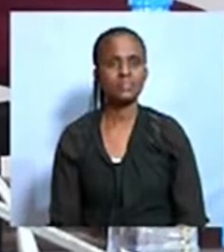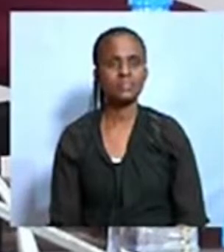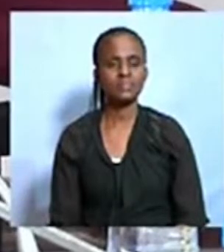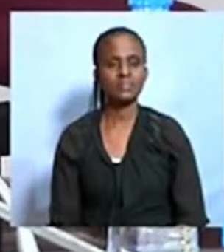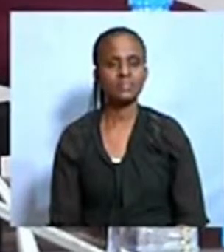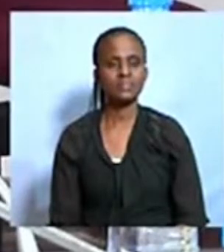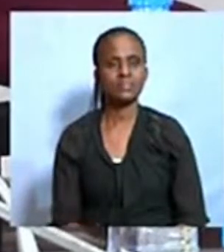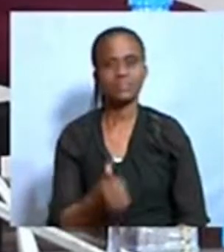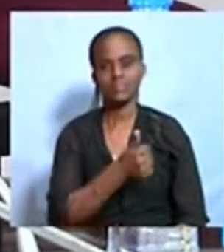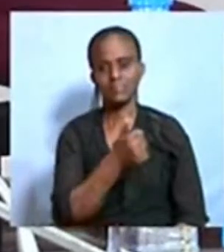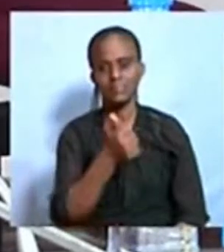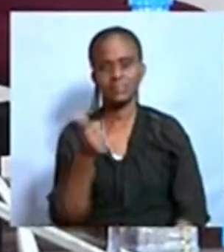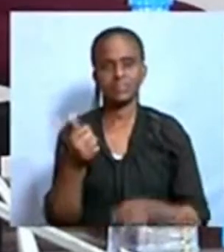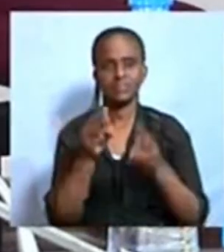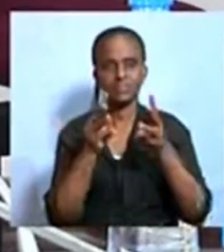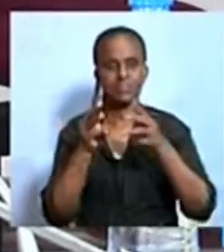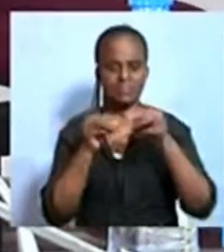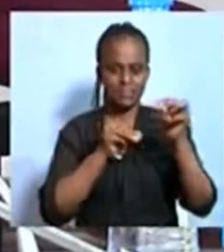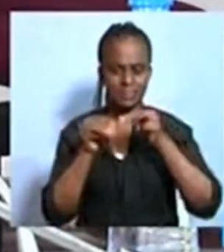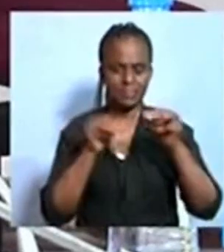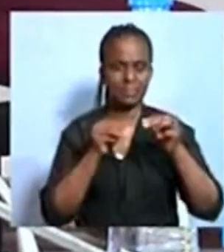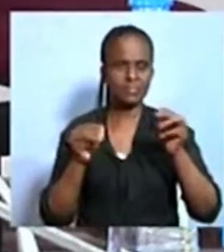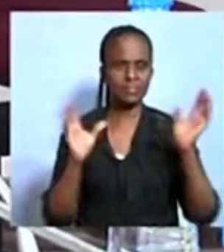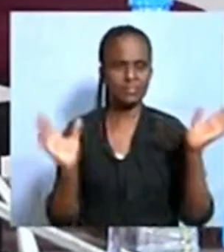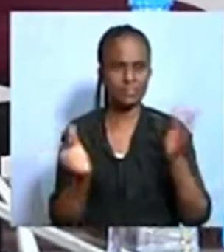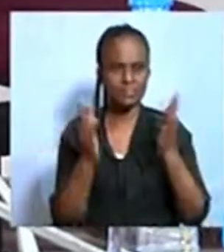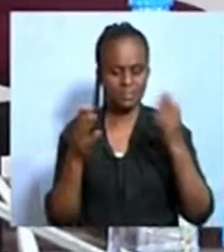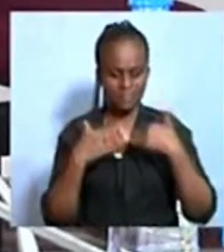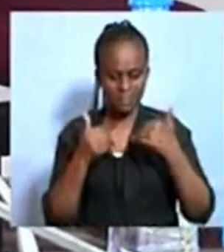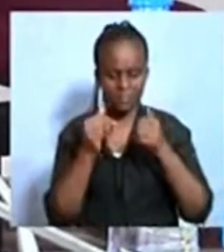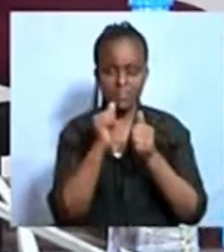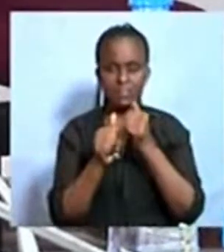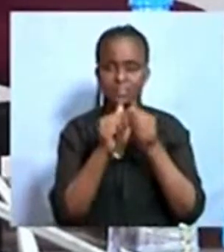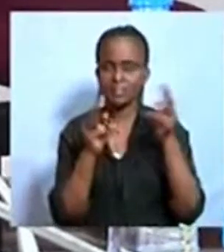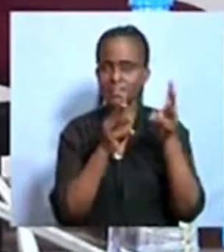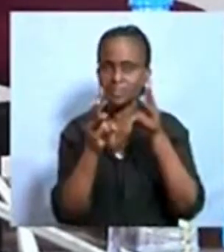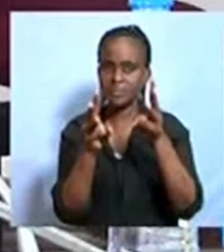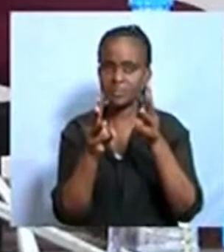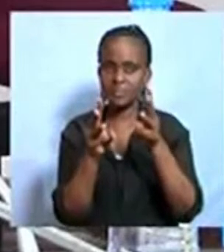on other ways of managing health promotions, which modalities and all that.